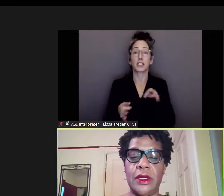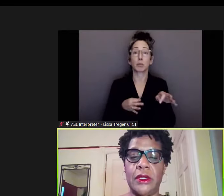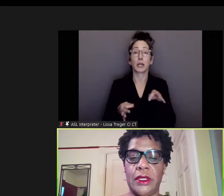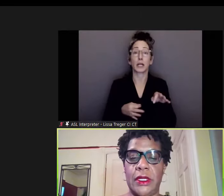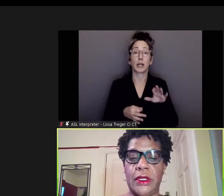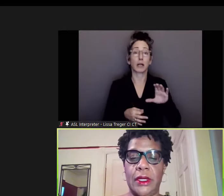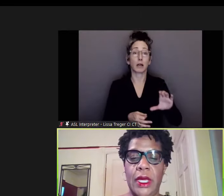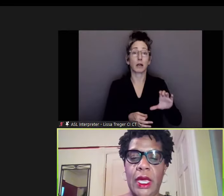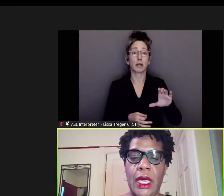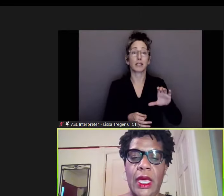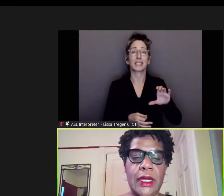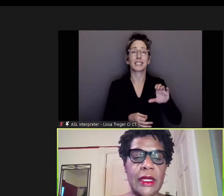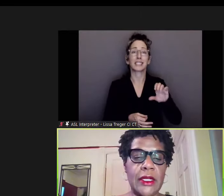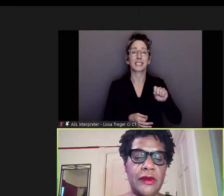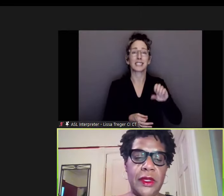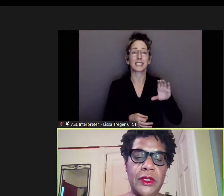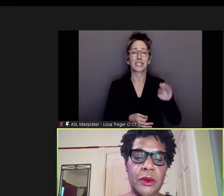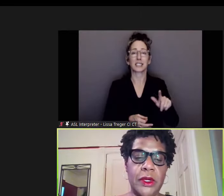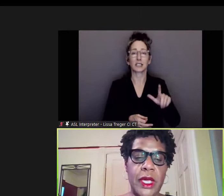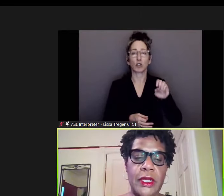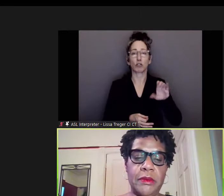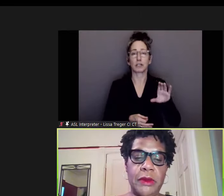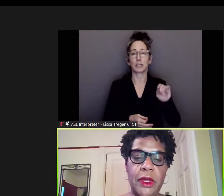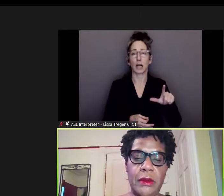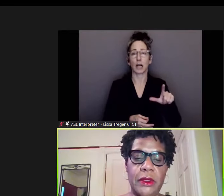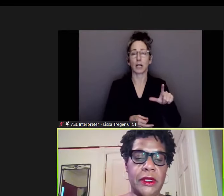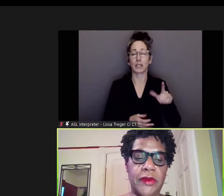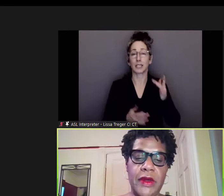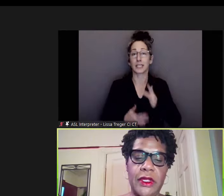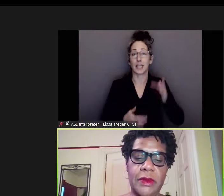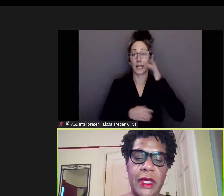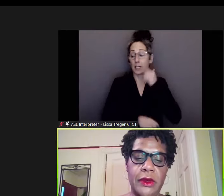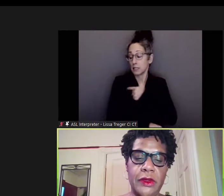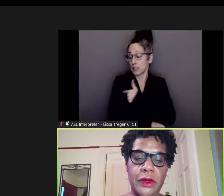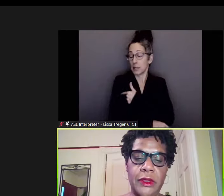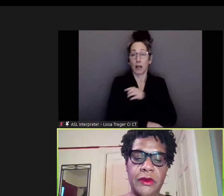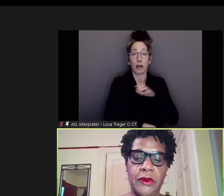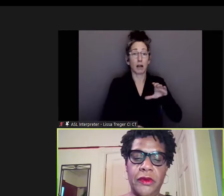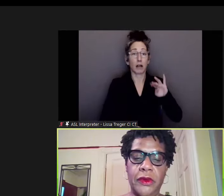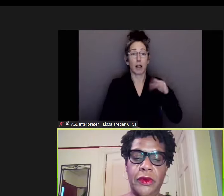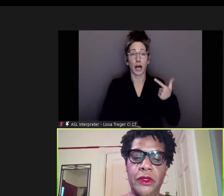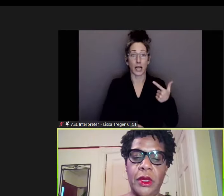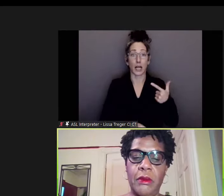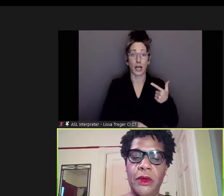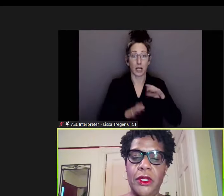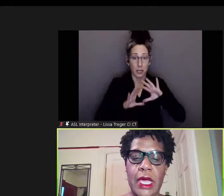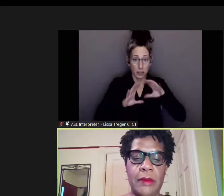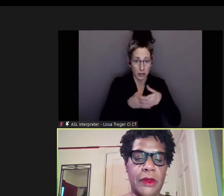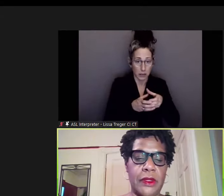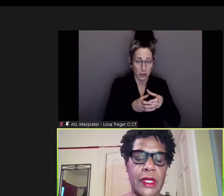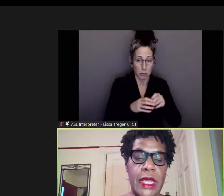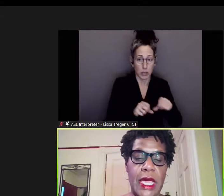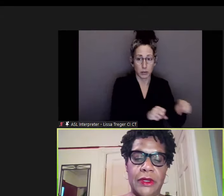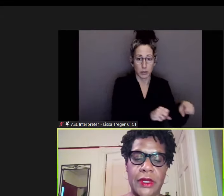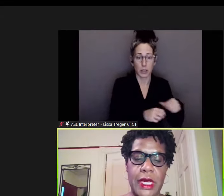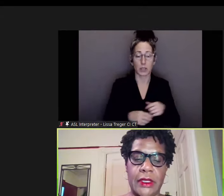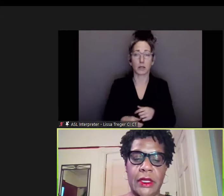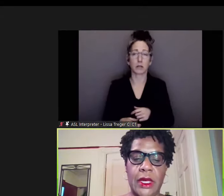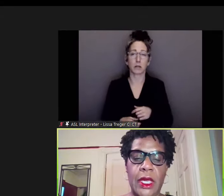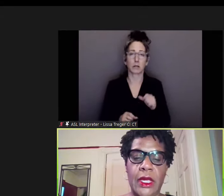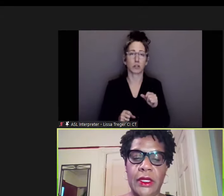patients with sickle cell disease. Dr. Davila's work has been published in various manuscripts, reviews, book chapters,